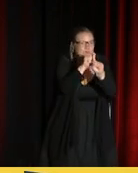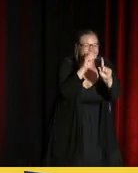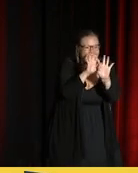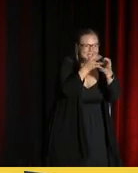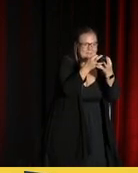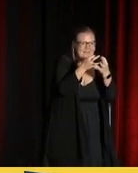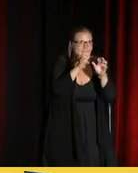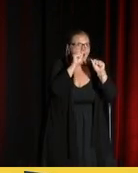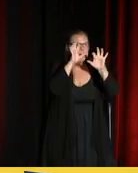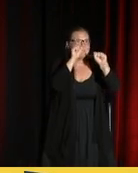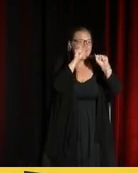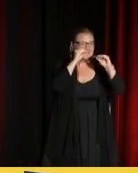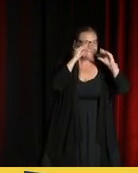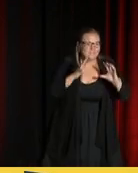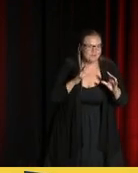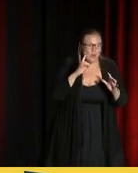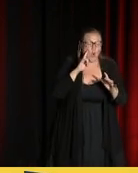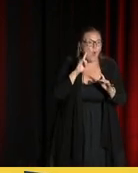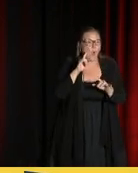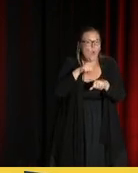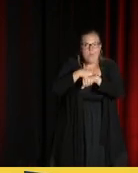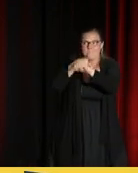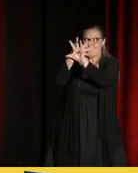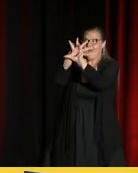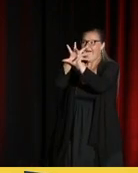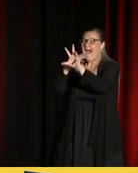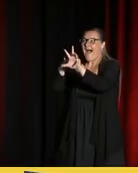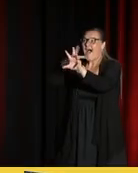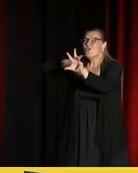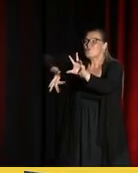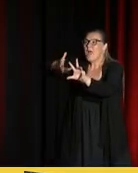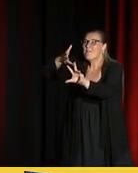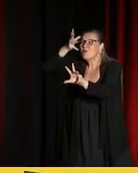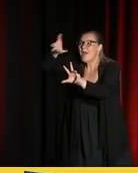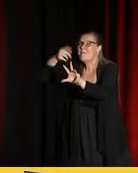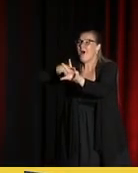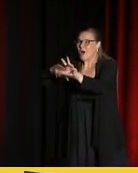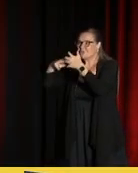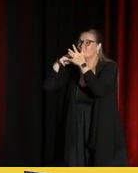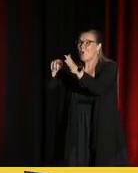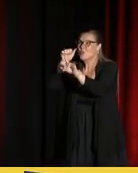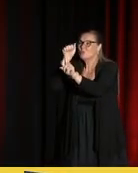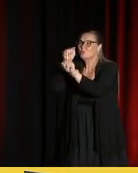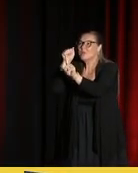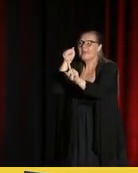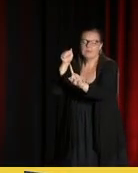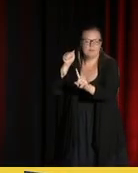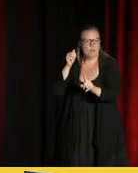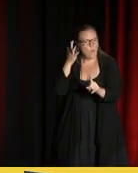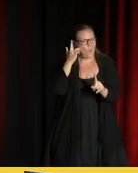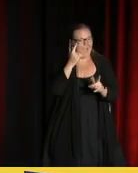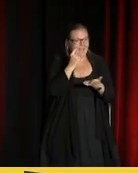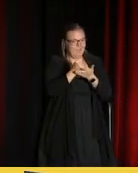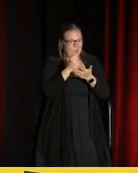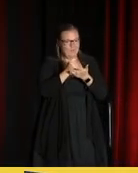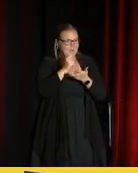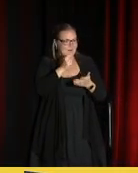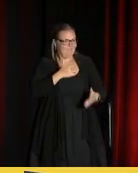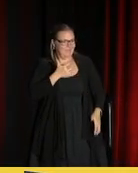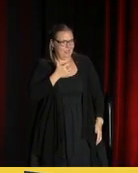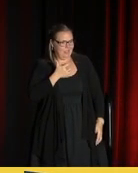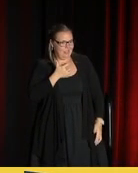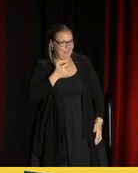to get on FaceTime with their grandparents and say, hey, let me show you a magic trick, because it doesn't feel like therapy. Because it's